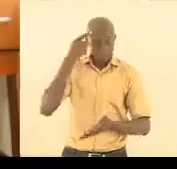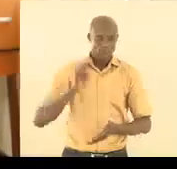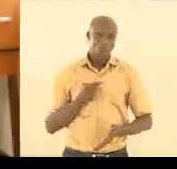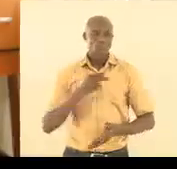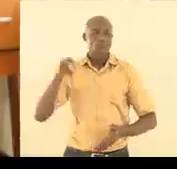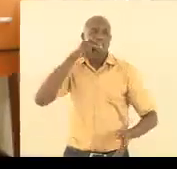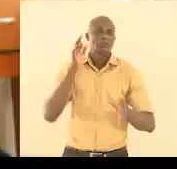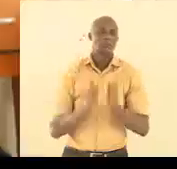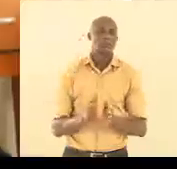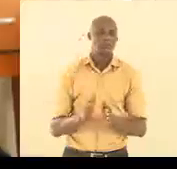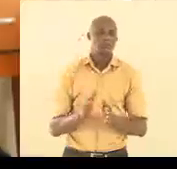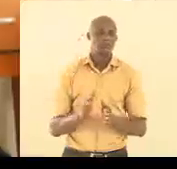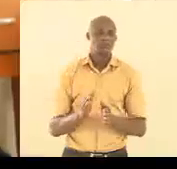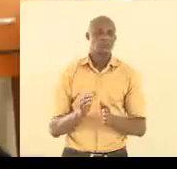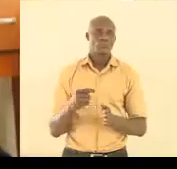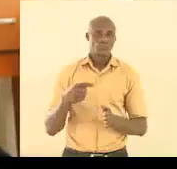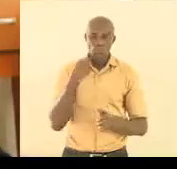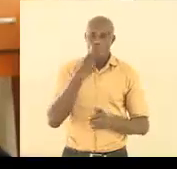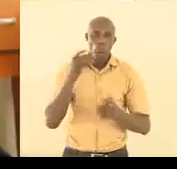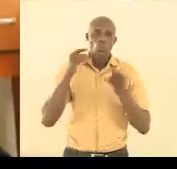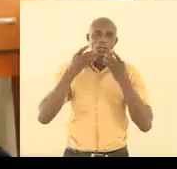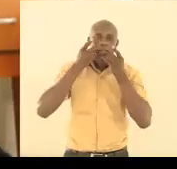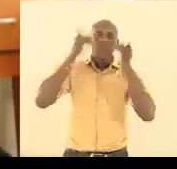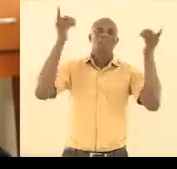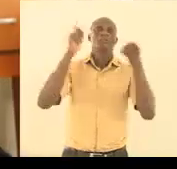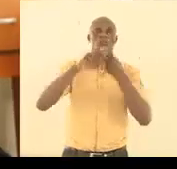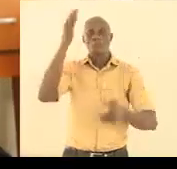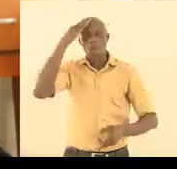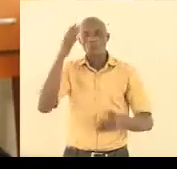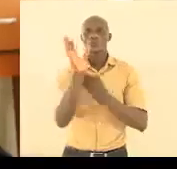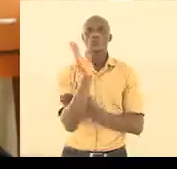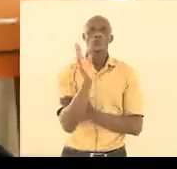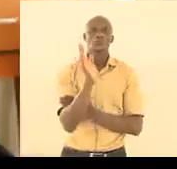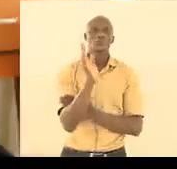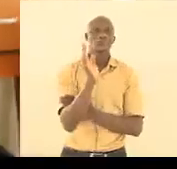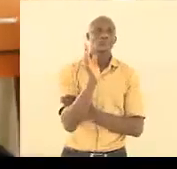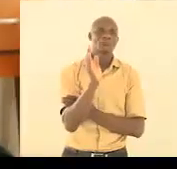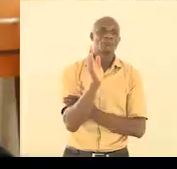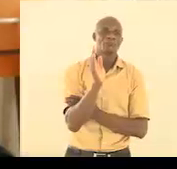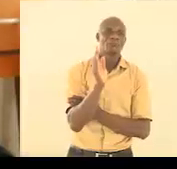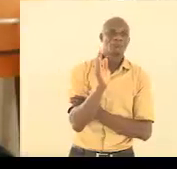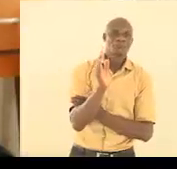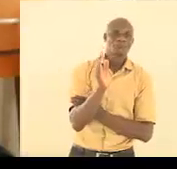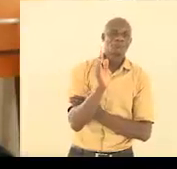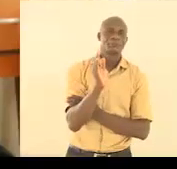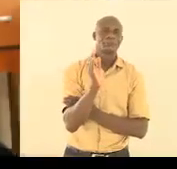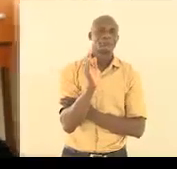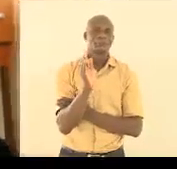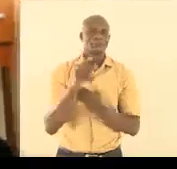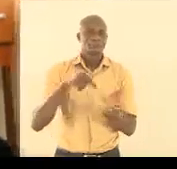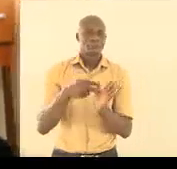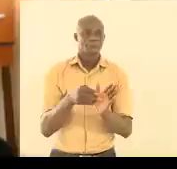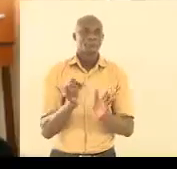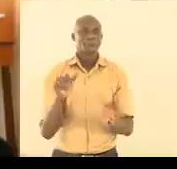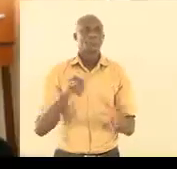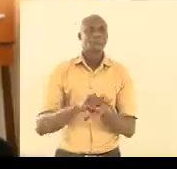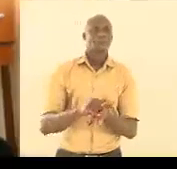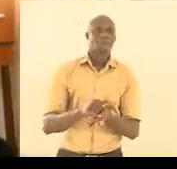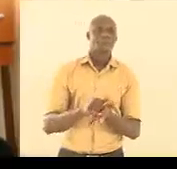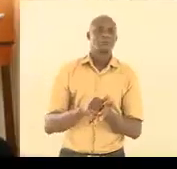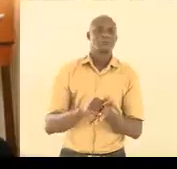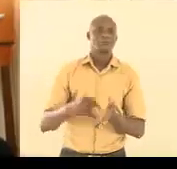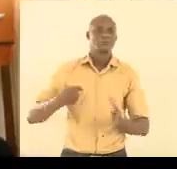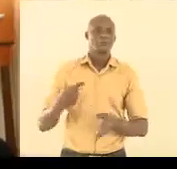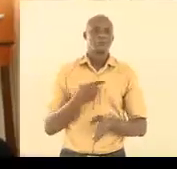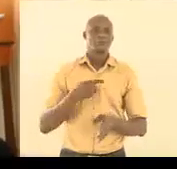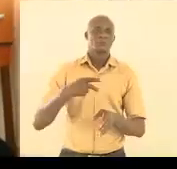us Nigerians who claim to know God but engage in sins, it means that